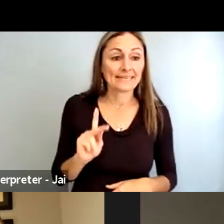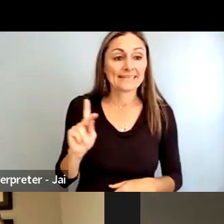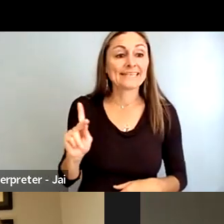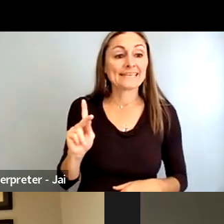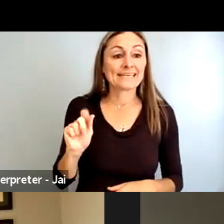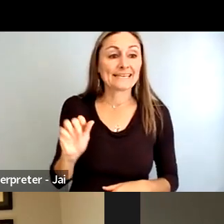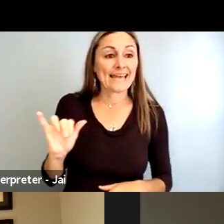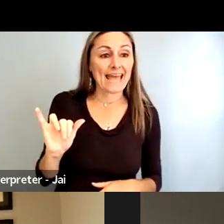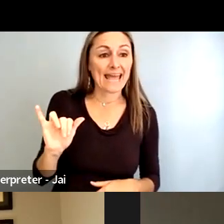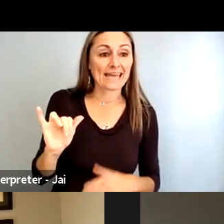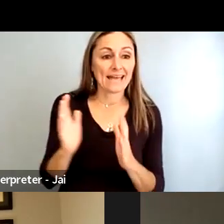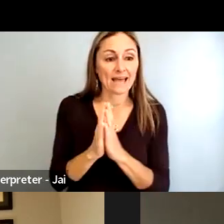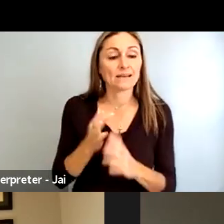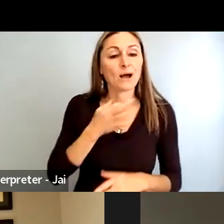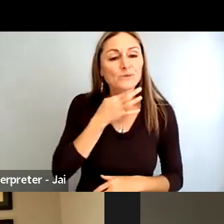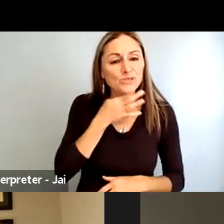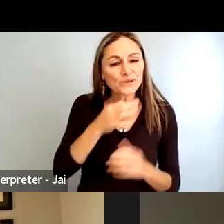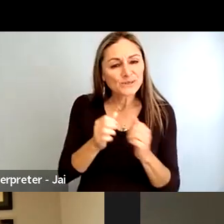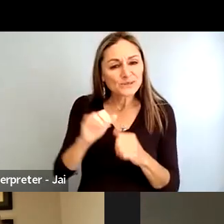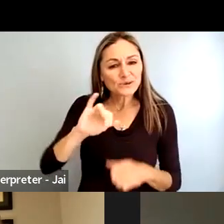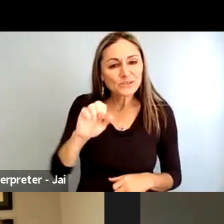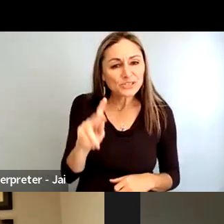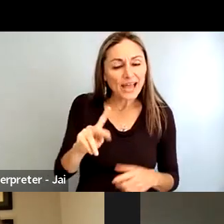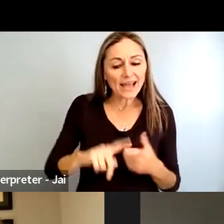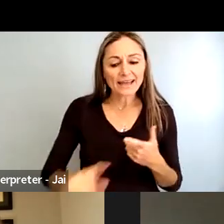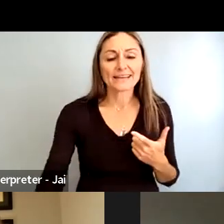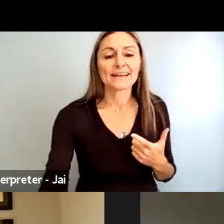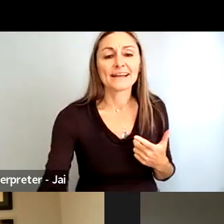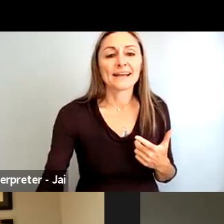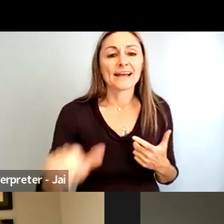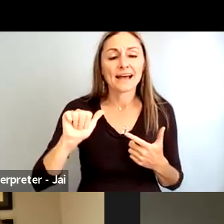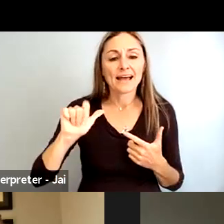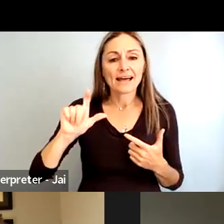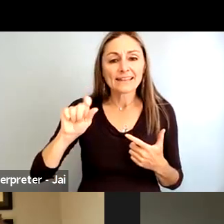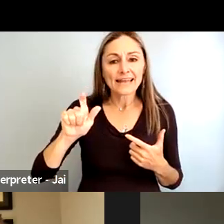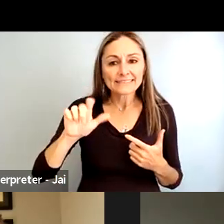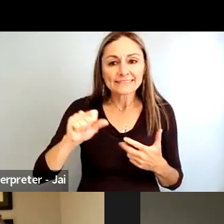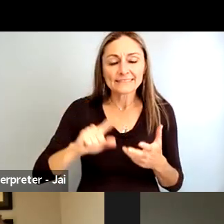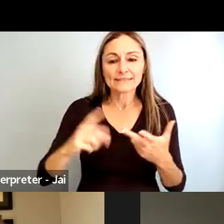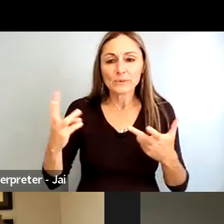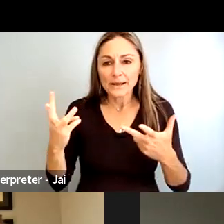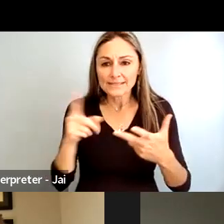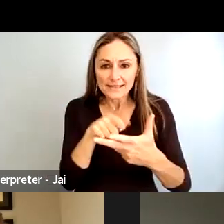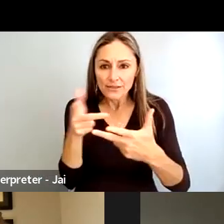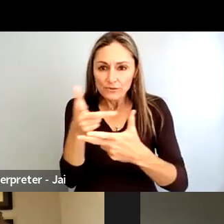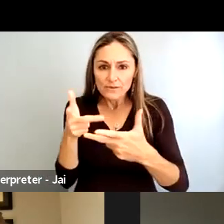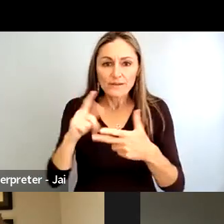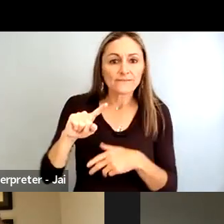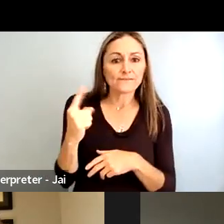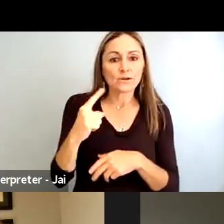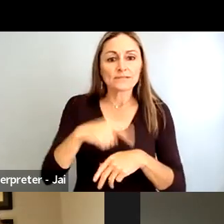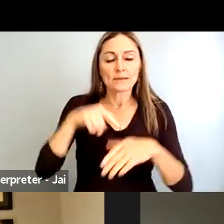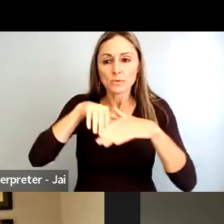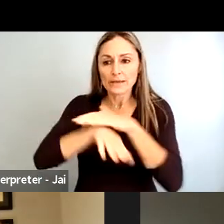I'm curious with Jack, Alexis, and Wednesday, when was your first visit to a Center for